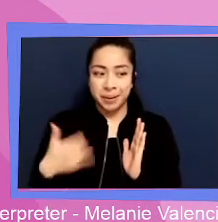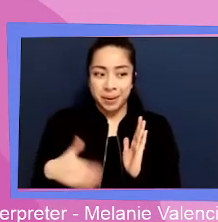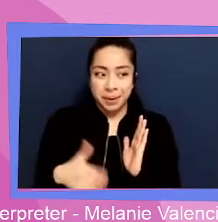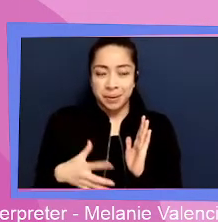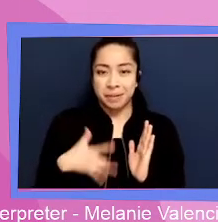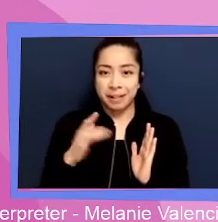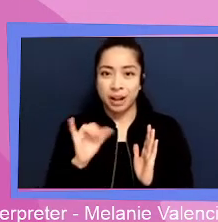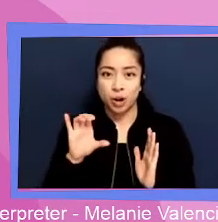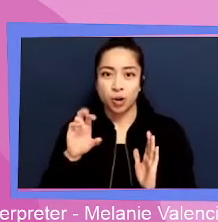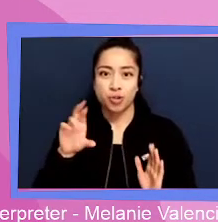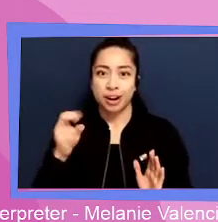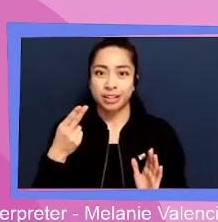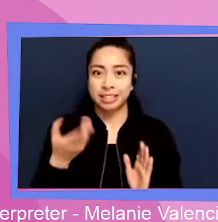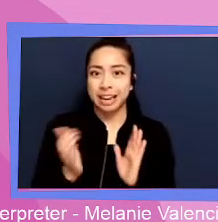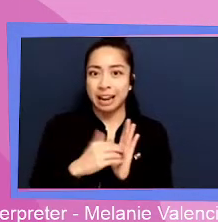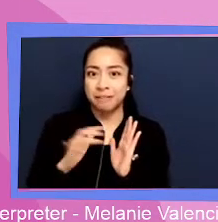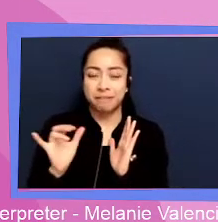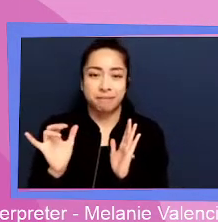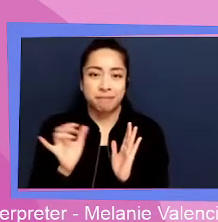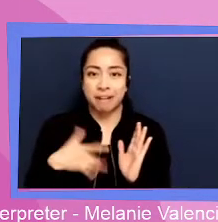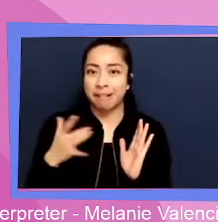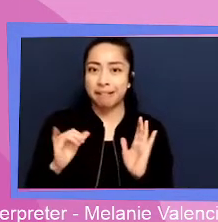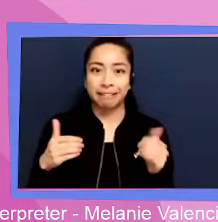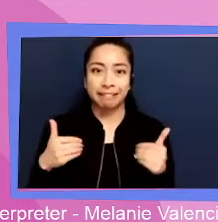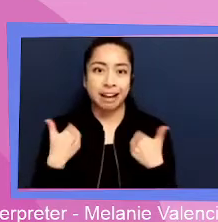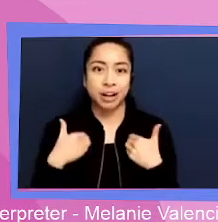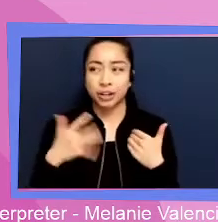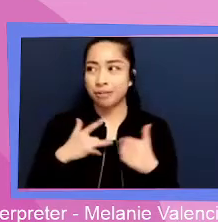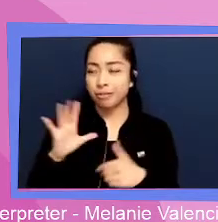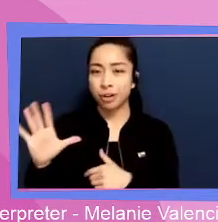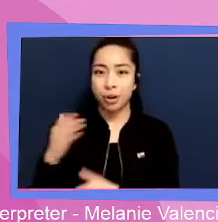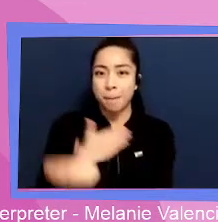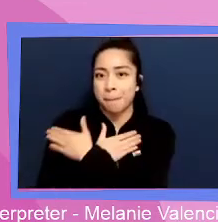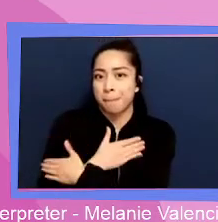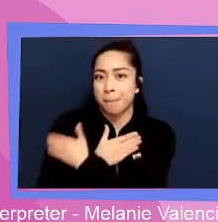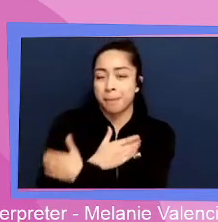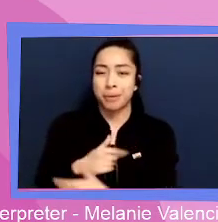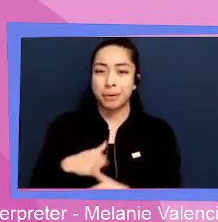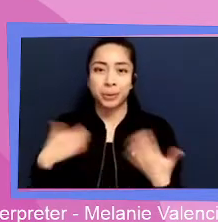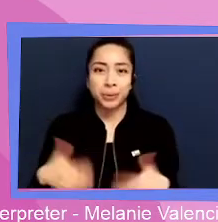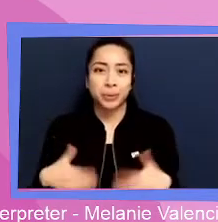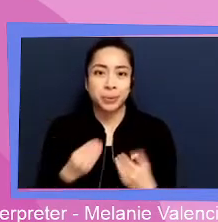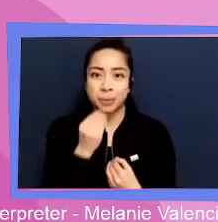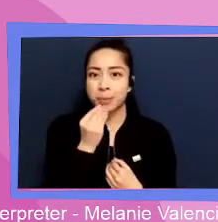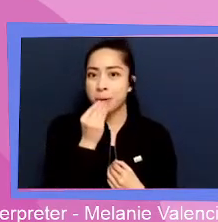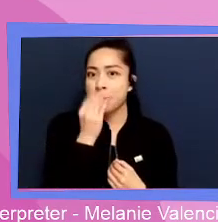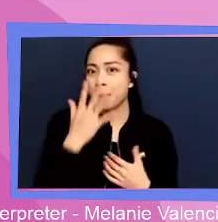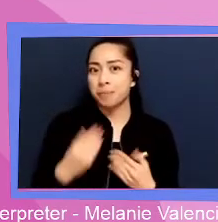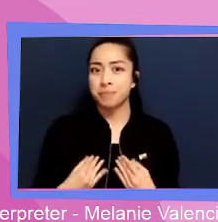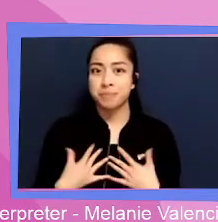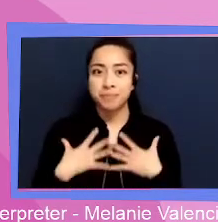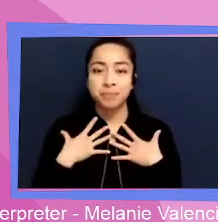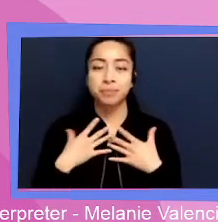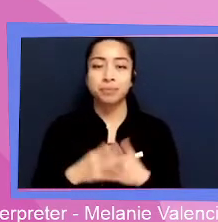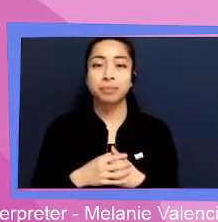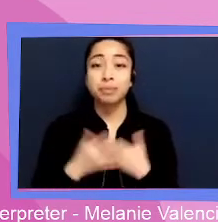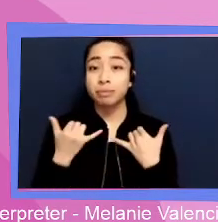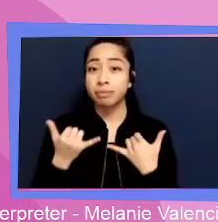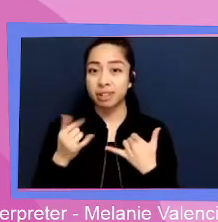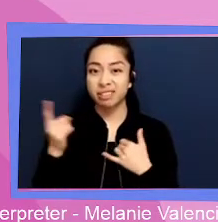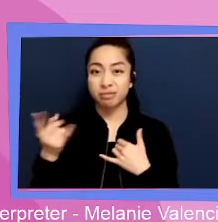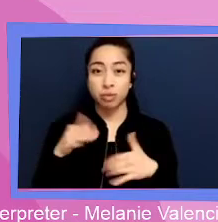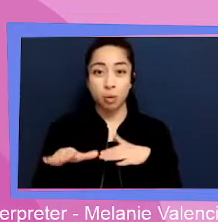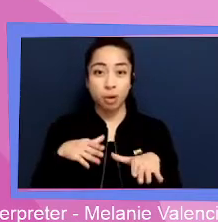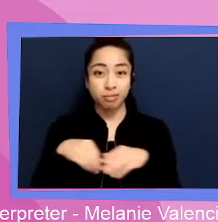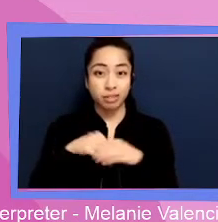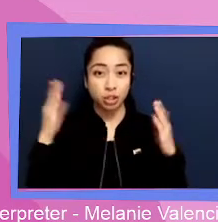again as she felt Jamie's arm warm and steady against her shoulders. Now, as they walked home in the dark, Deanna decided